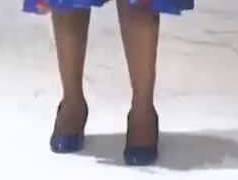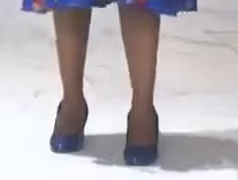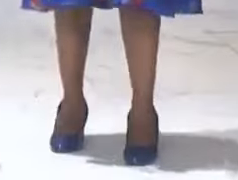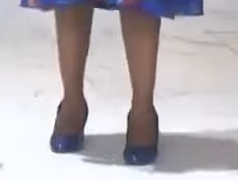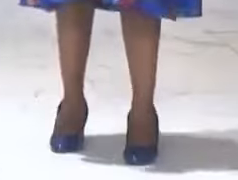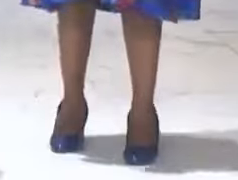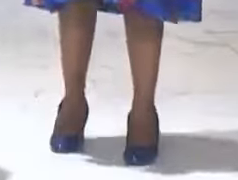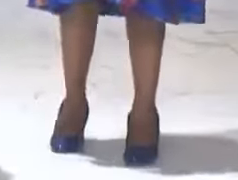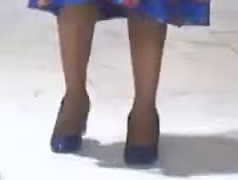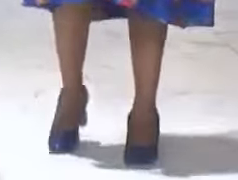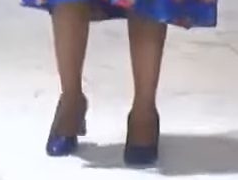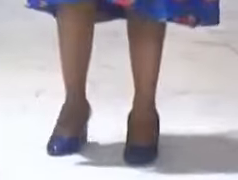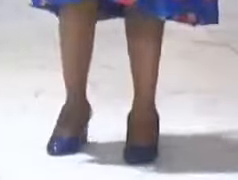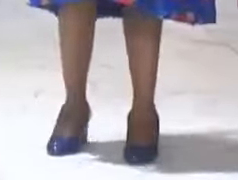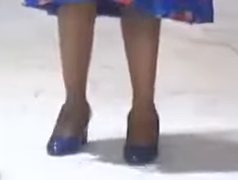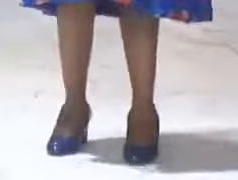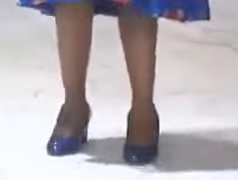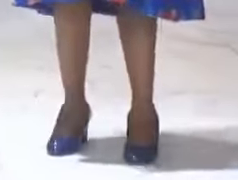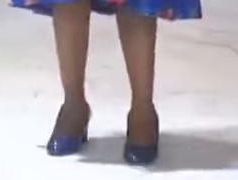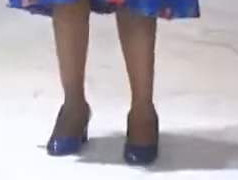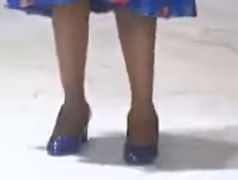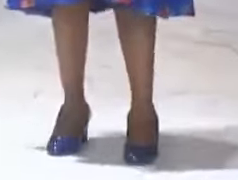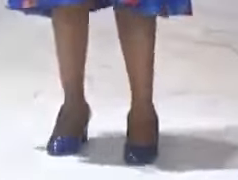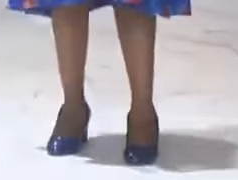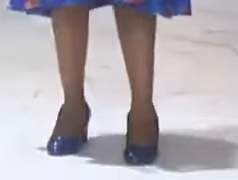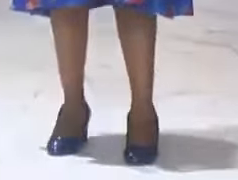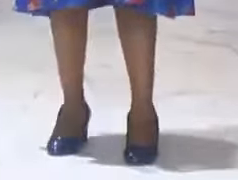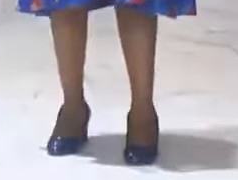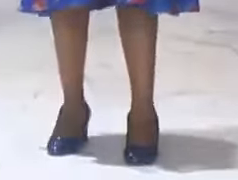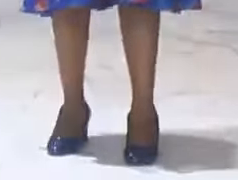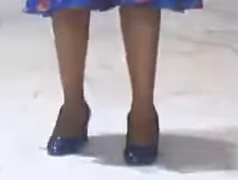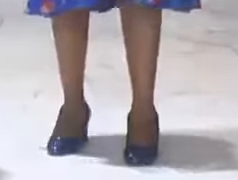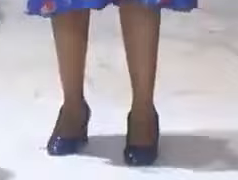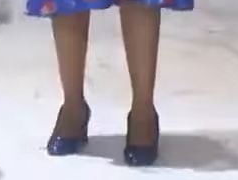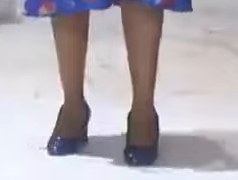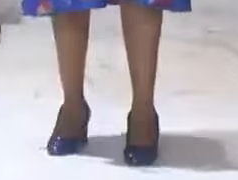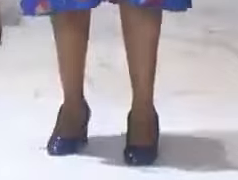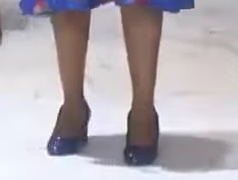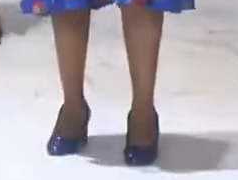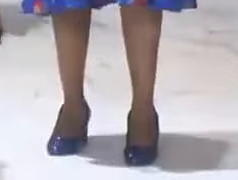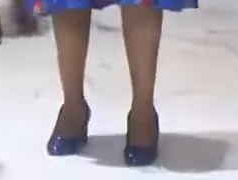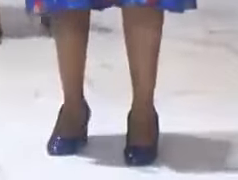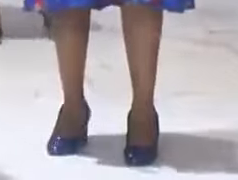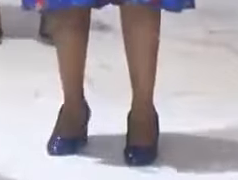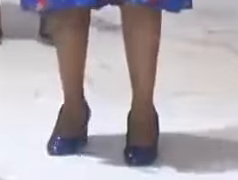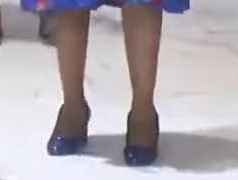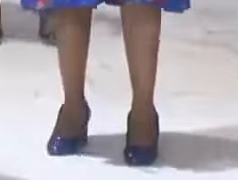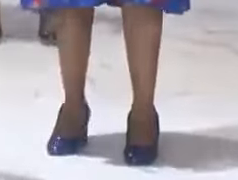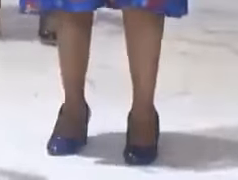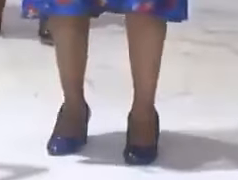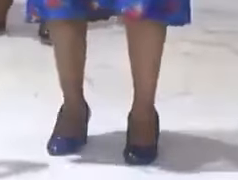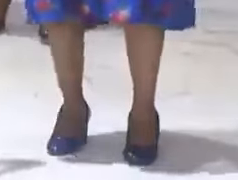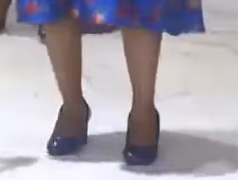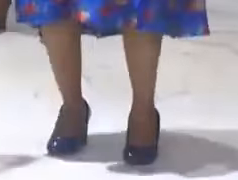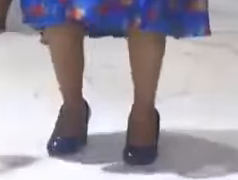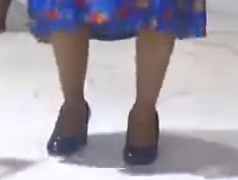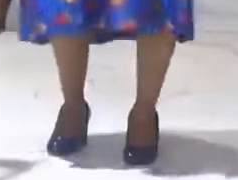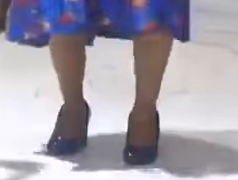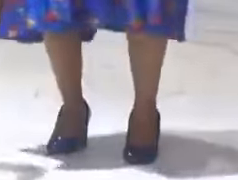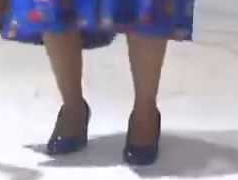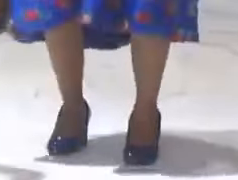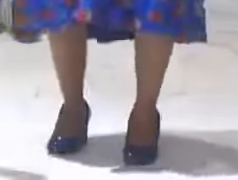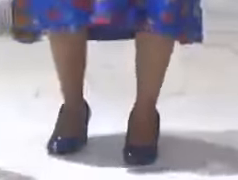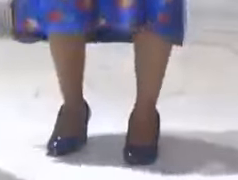me. Nobody loves me like Jesus. My Savior loves me. He saved